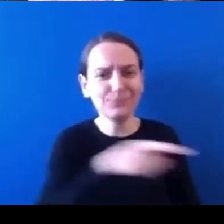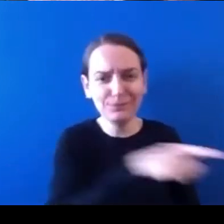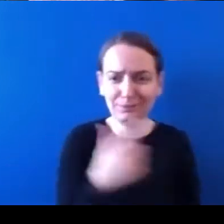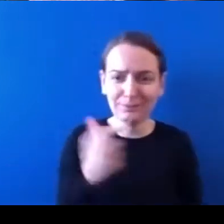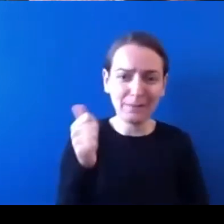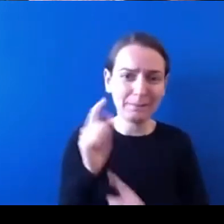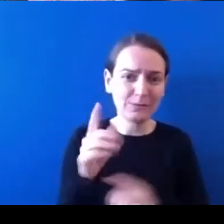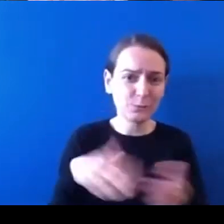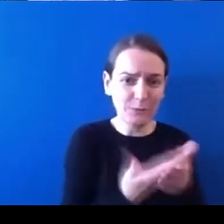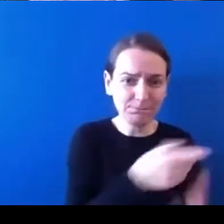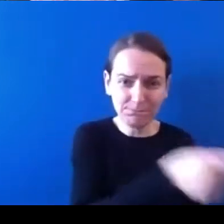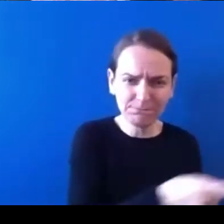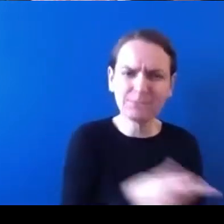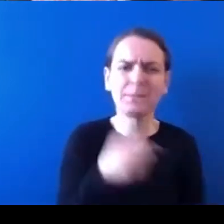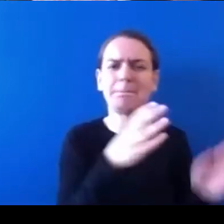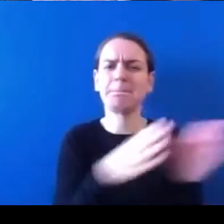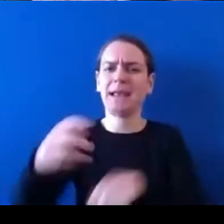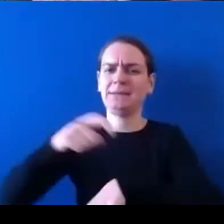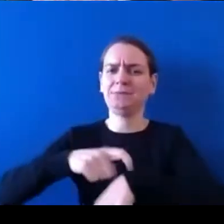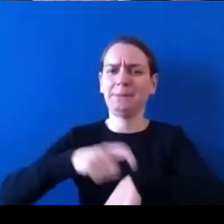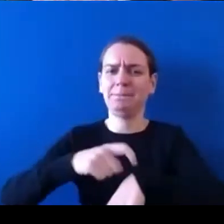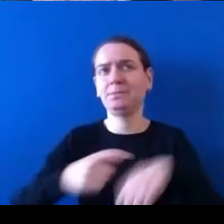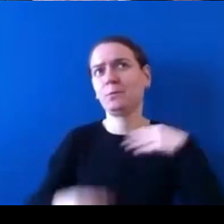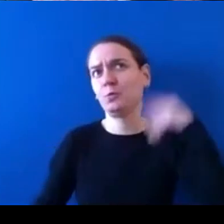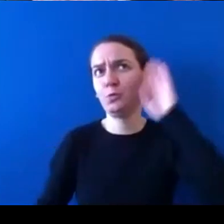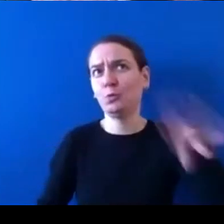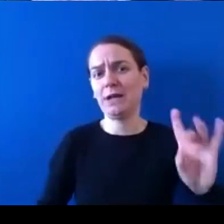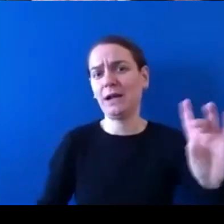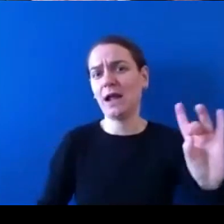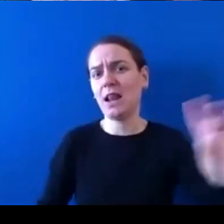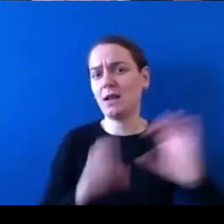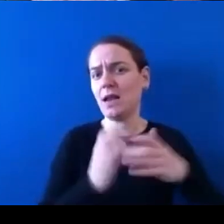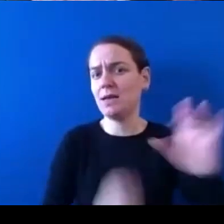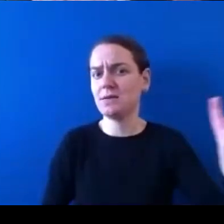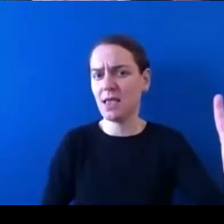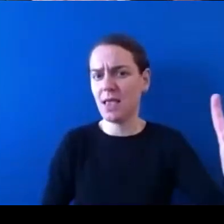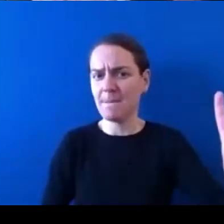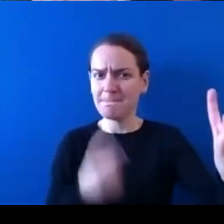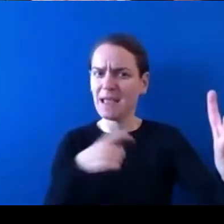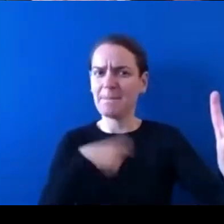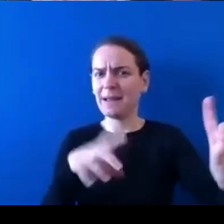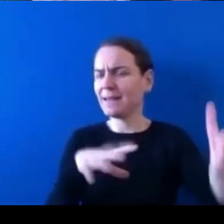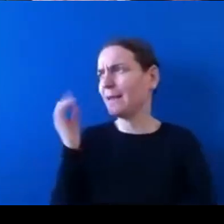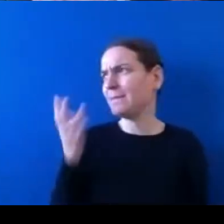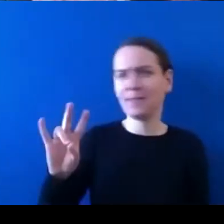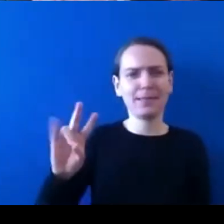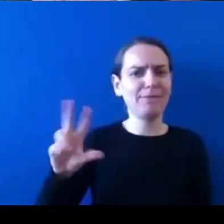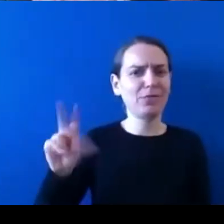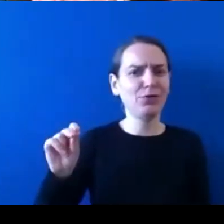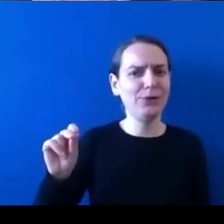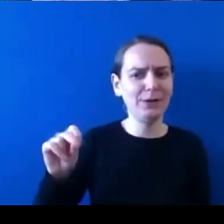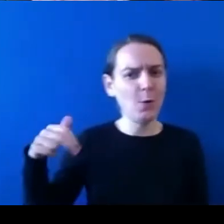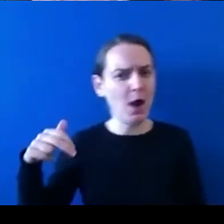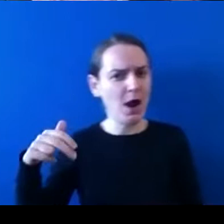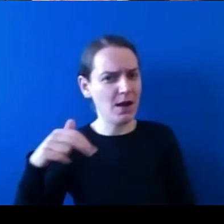about. Again, location of your dorm, to the dining halls, the surrounding